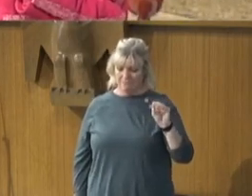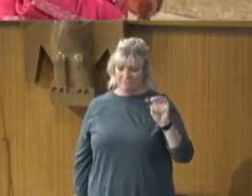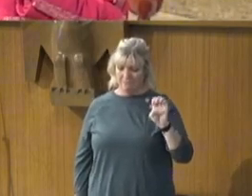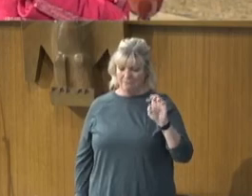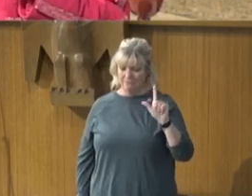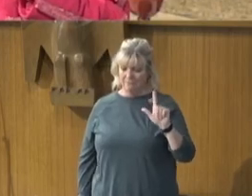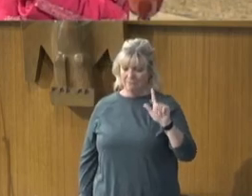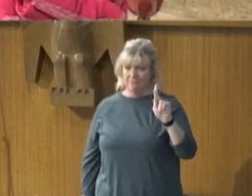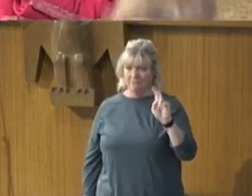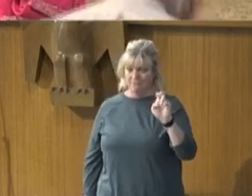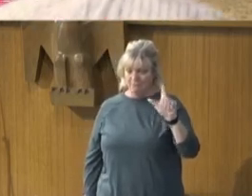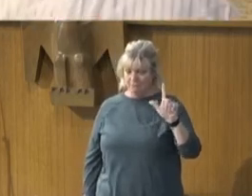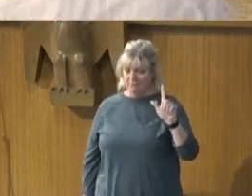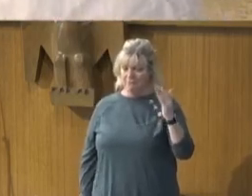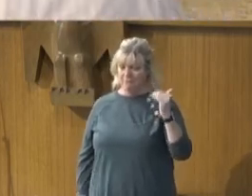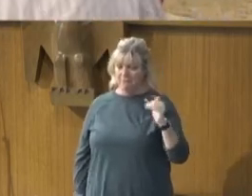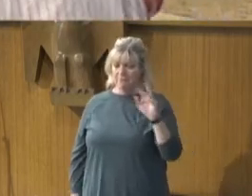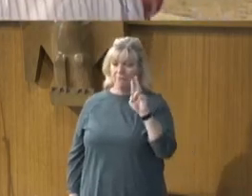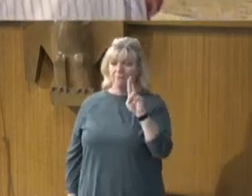Reggie Webb.